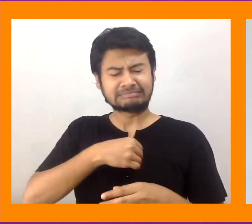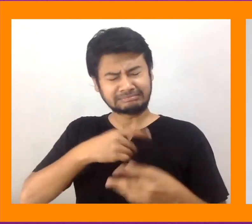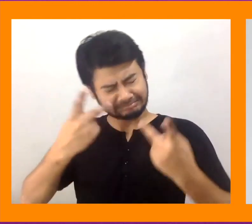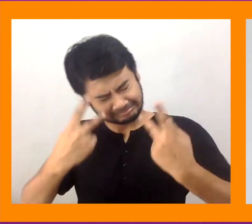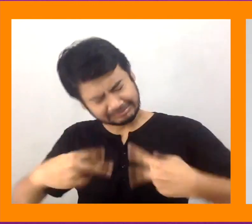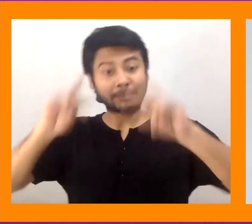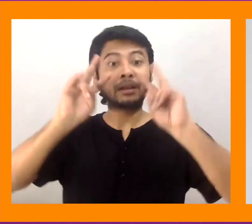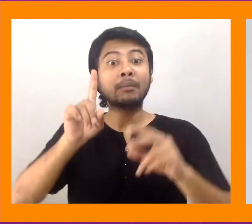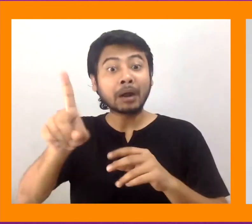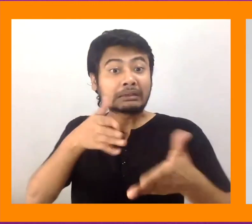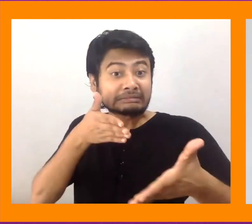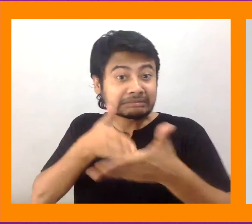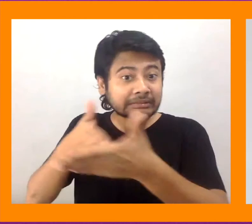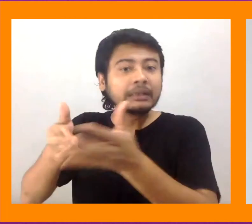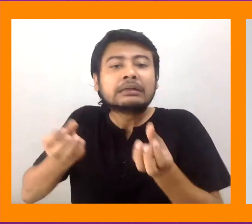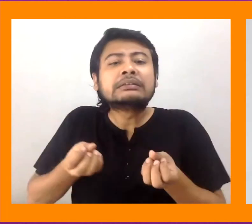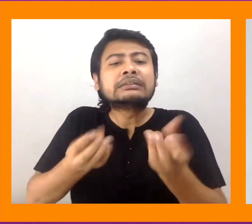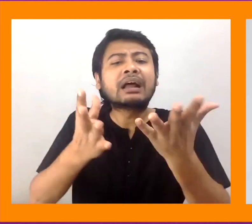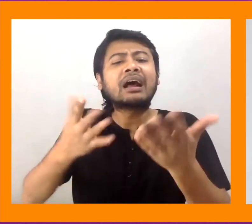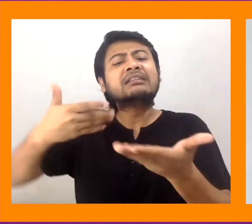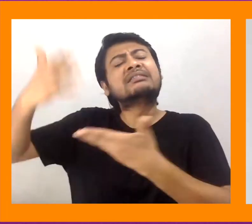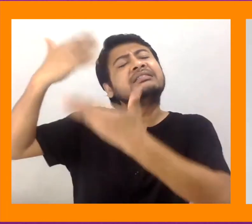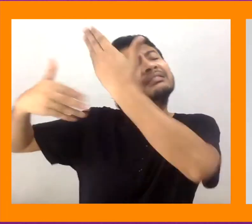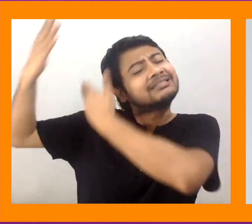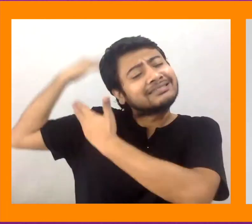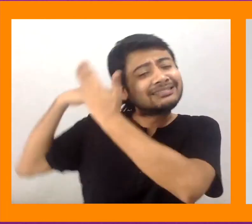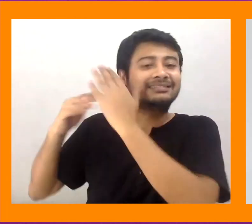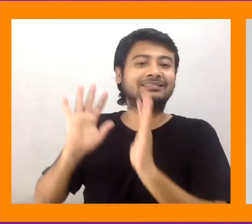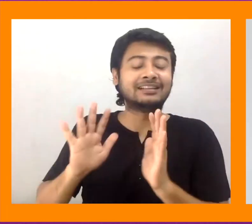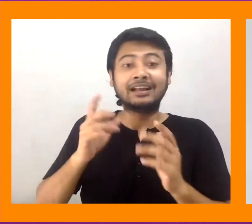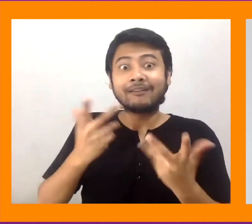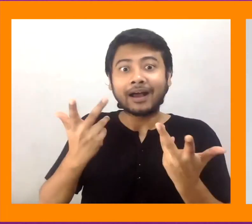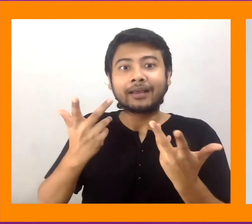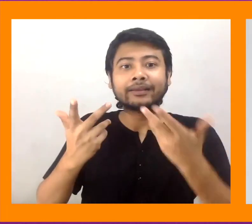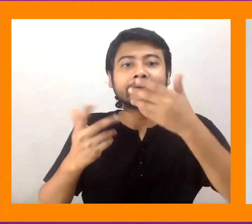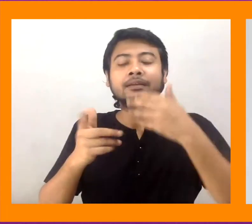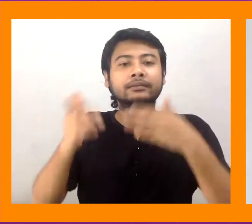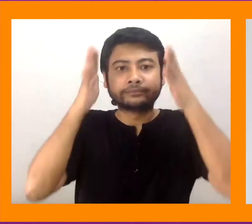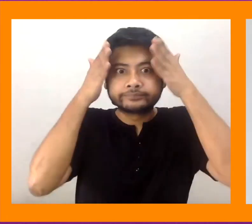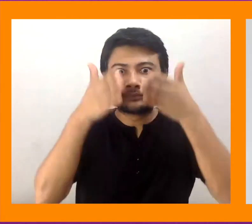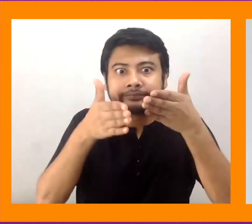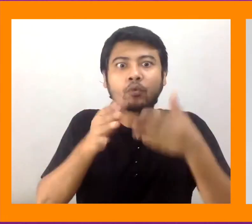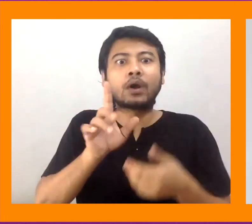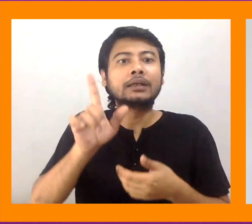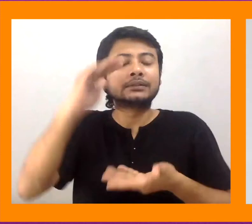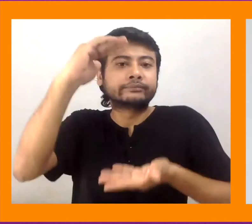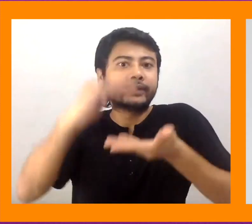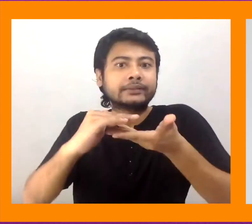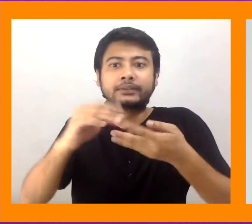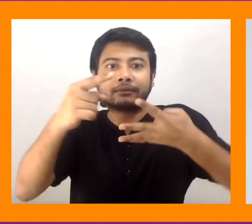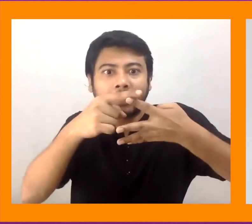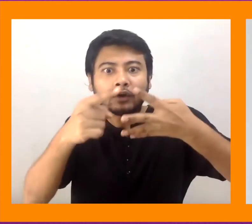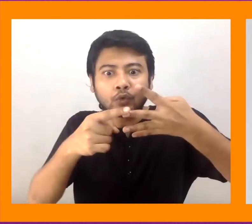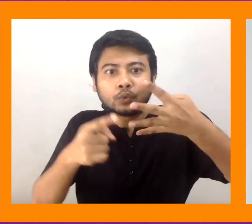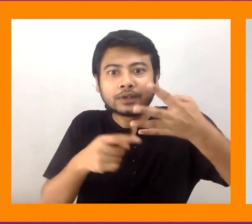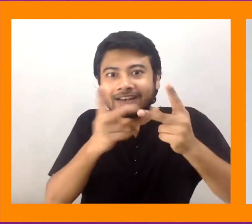their vulnerabilities, which were already in place. This is how an intersectional lens can help us. While we look around us,